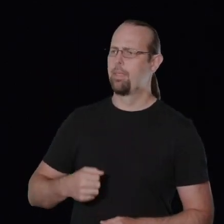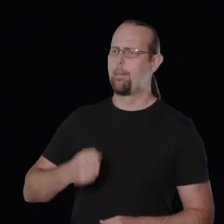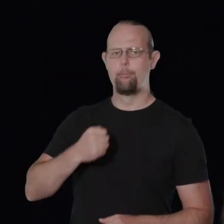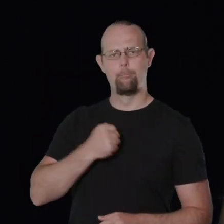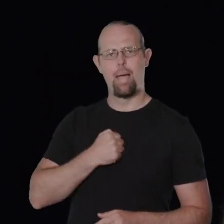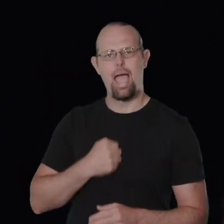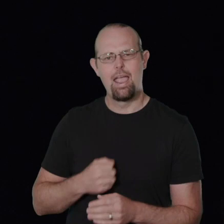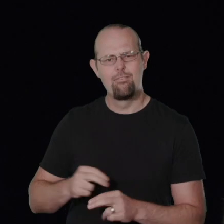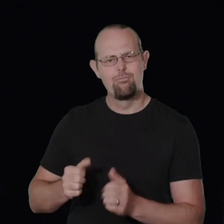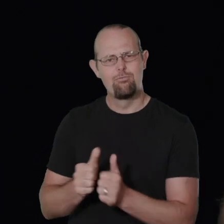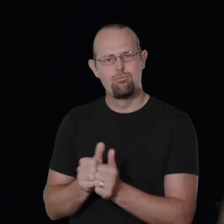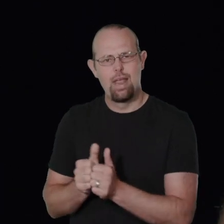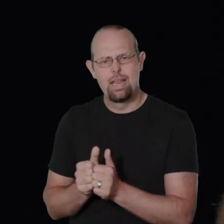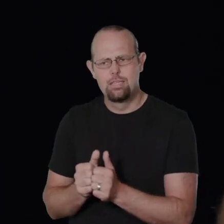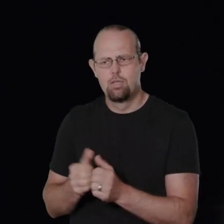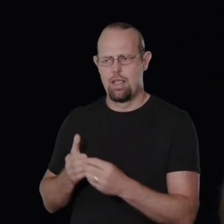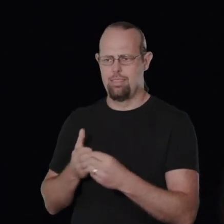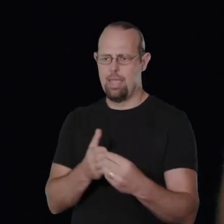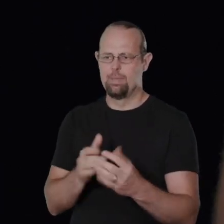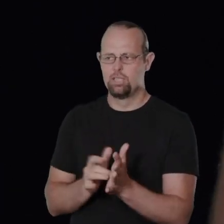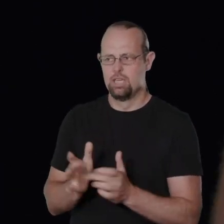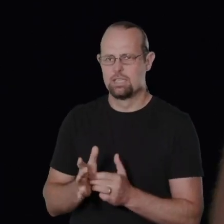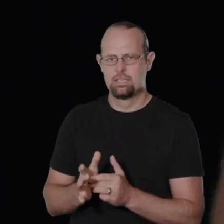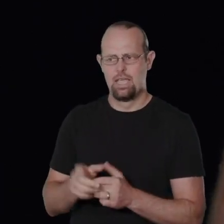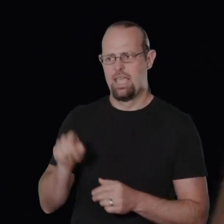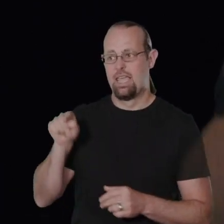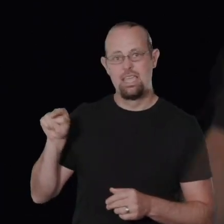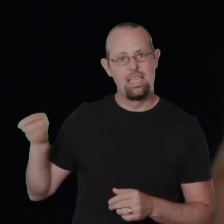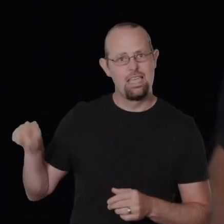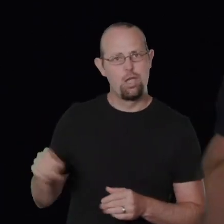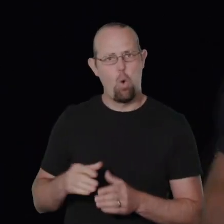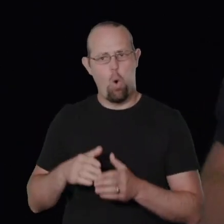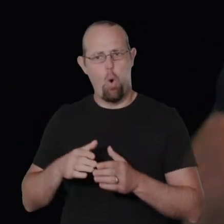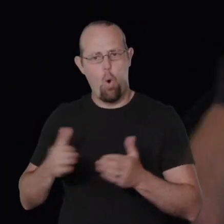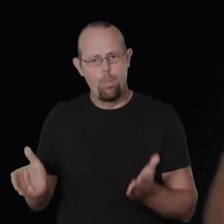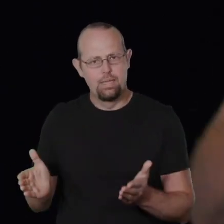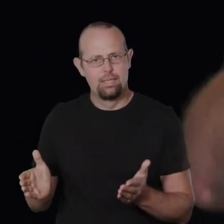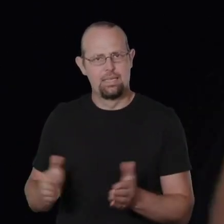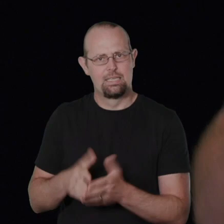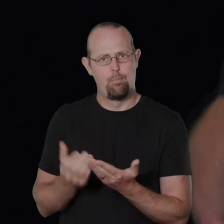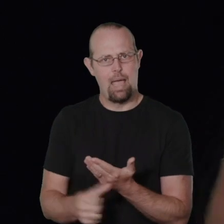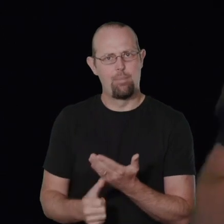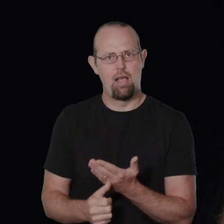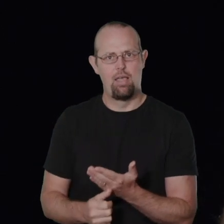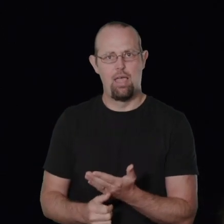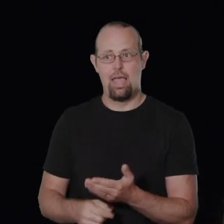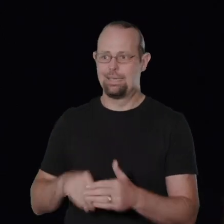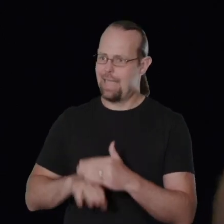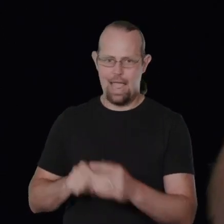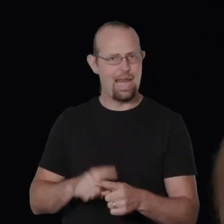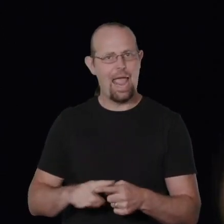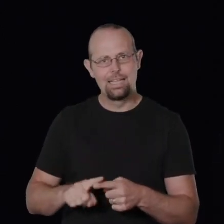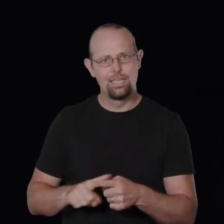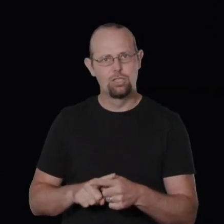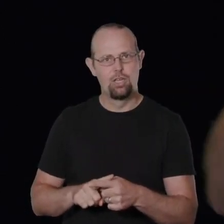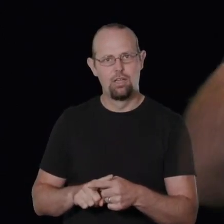Jesus opens his Bible with me regularly, and it's written in English. He has got an English copy of the Bible. Will you